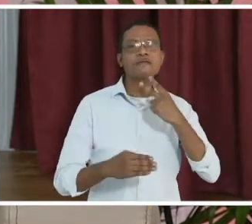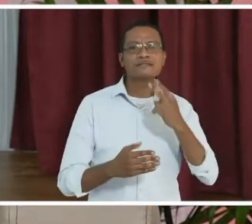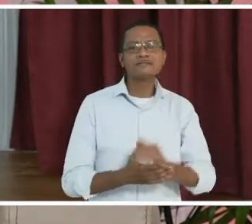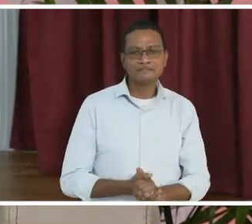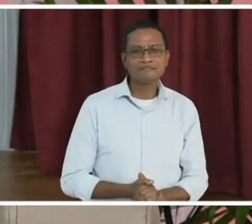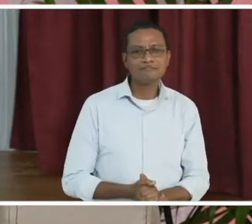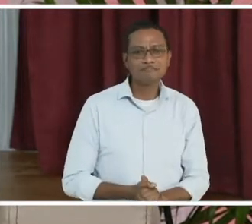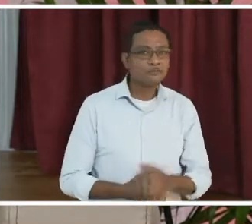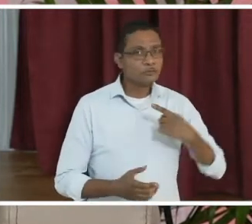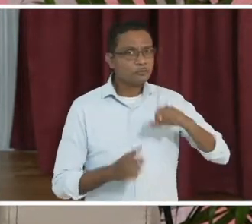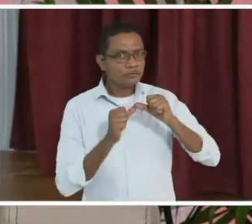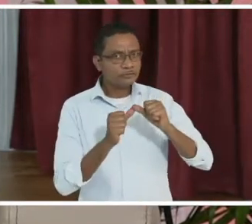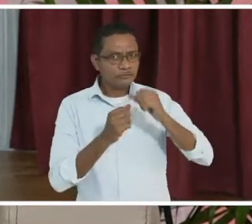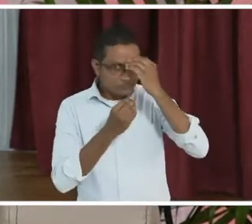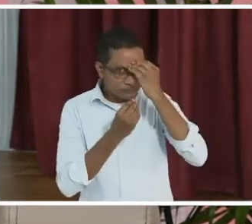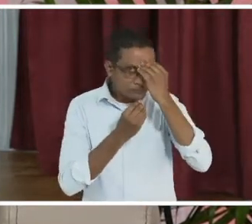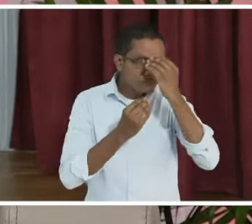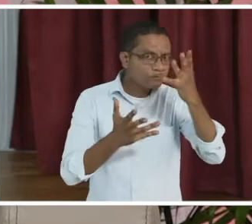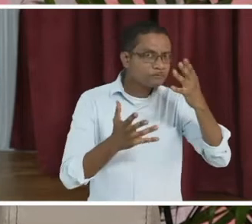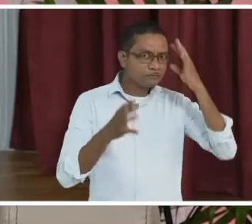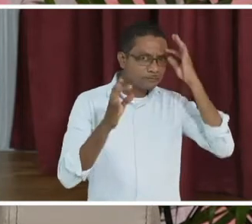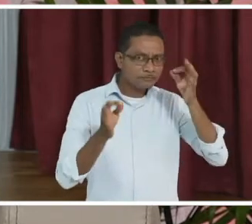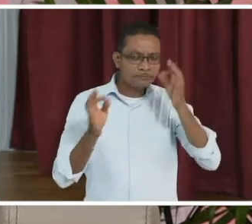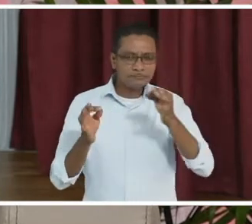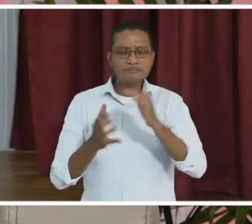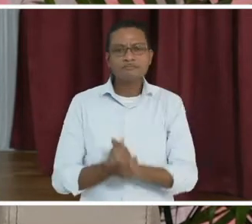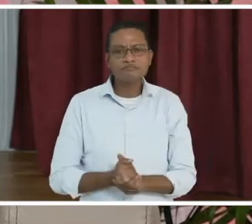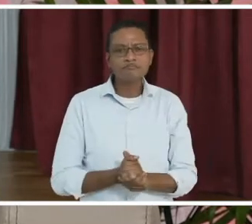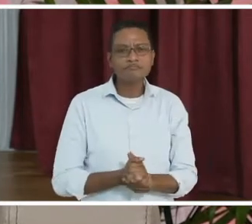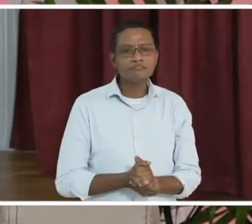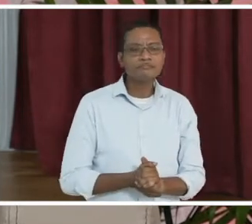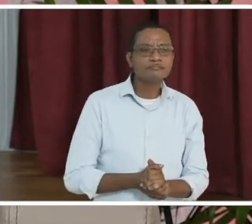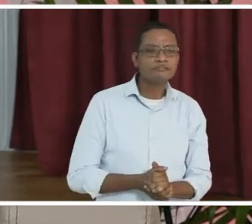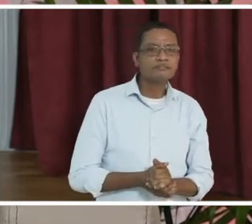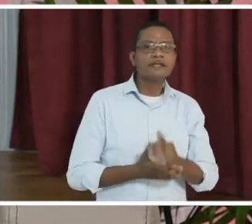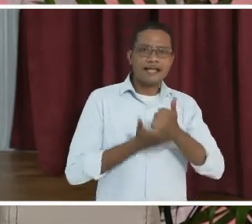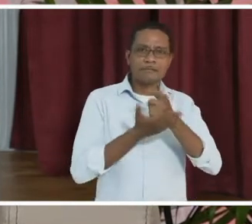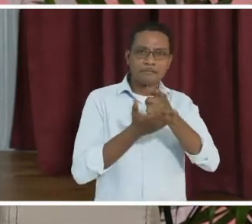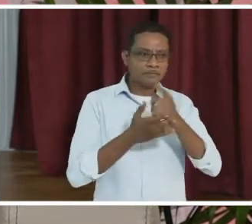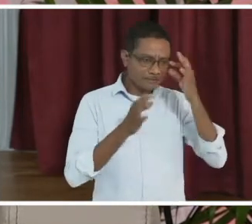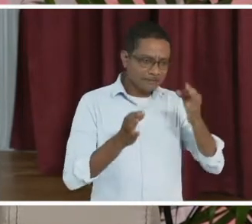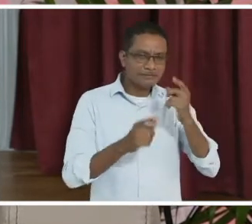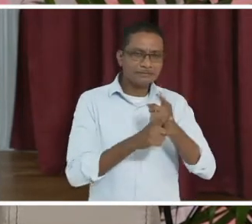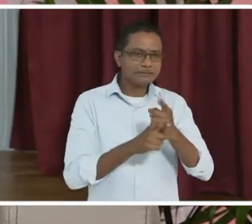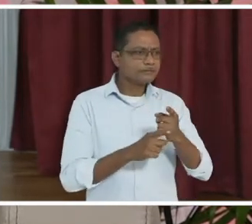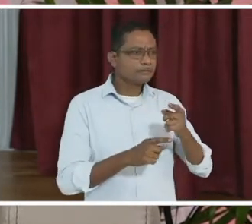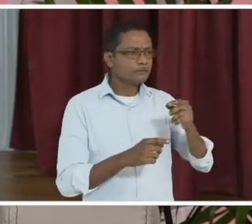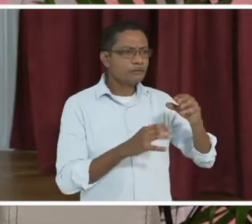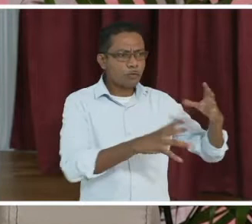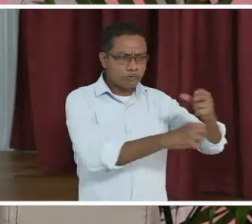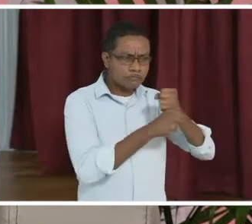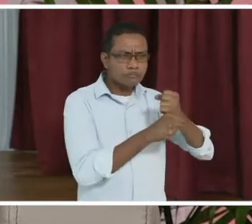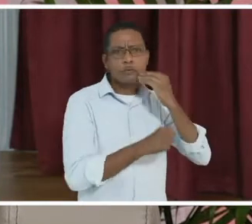we continue the discussion of financial security, particularly what it might look like towards home acquisition. Whether you be owning